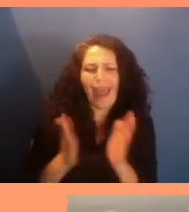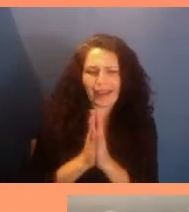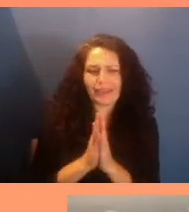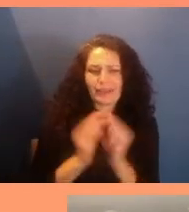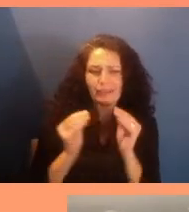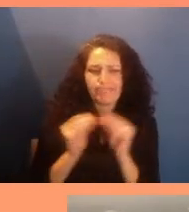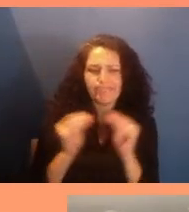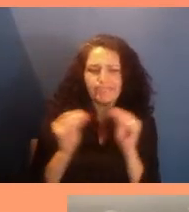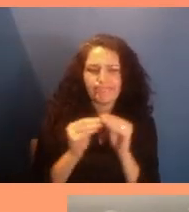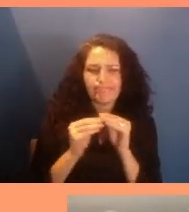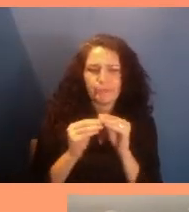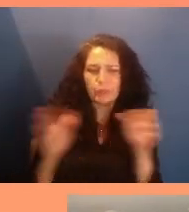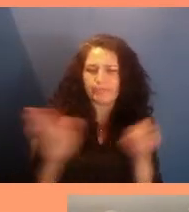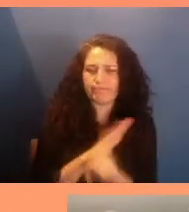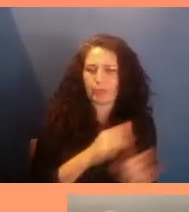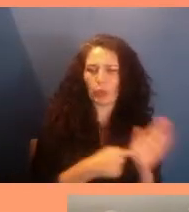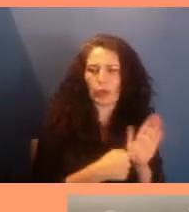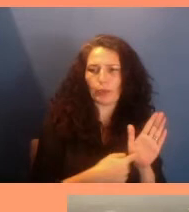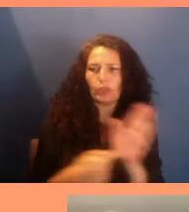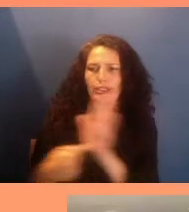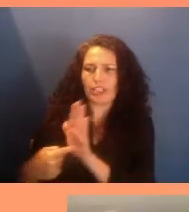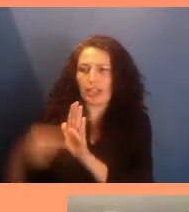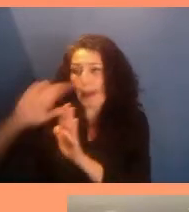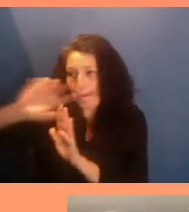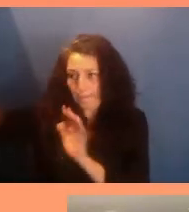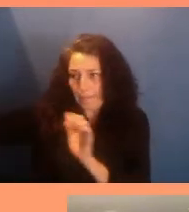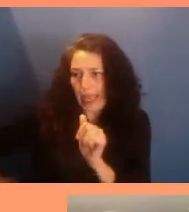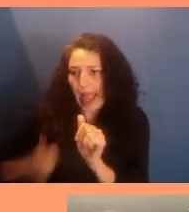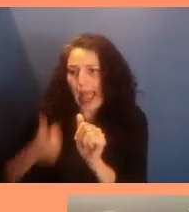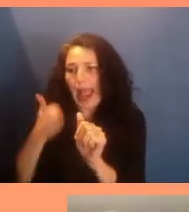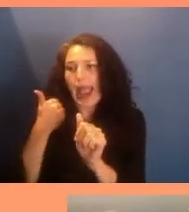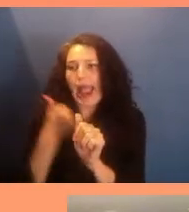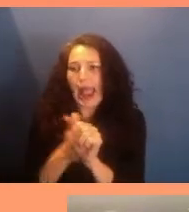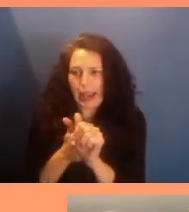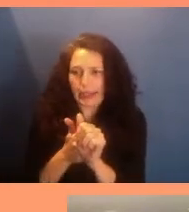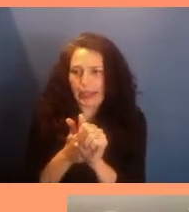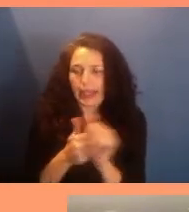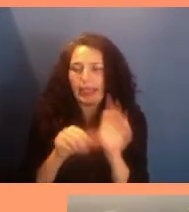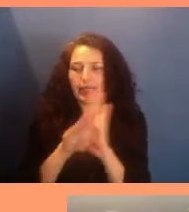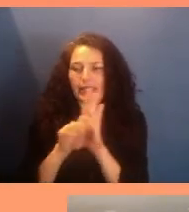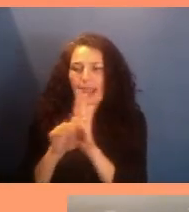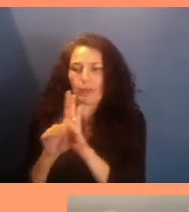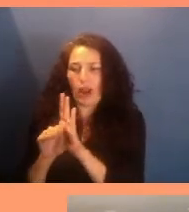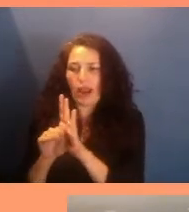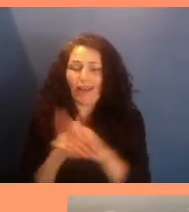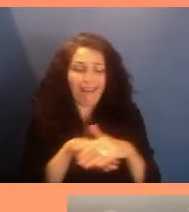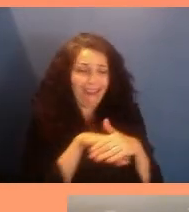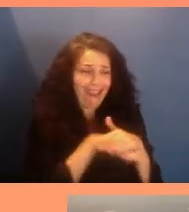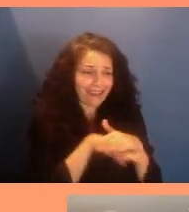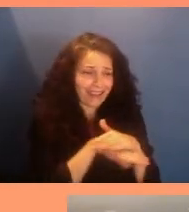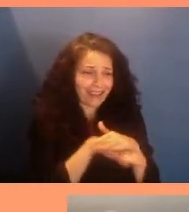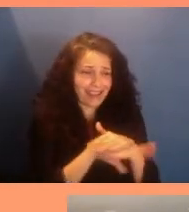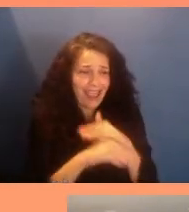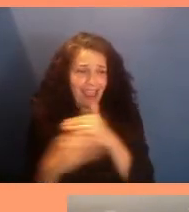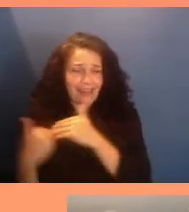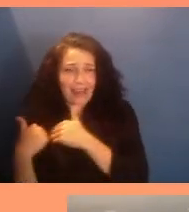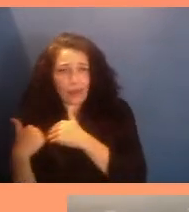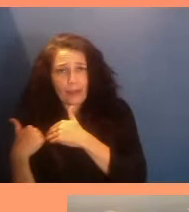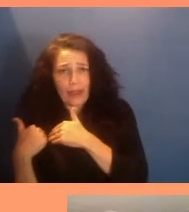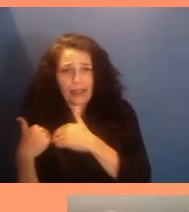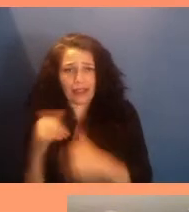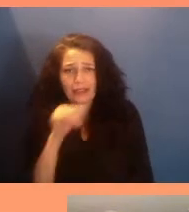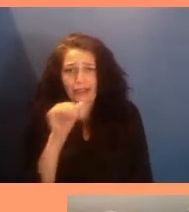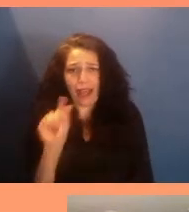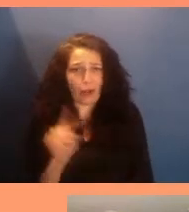of representation behind the camera and access, again, and accountability goes far